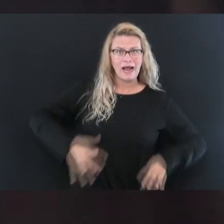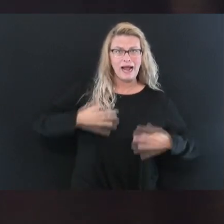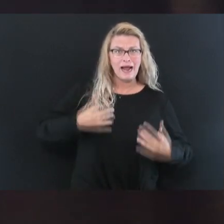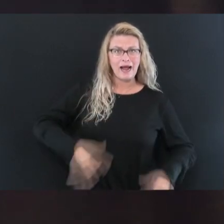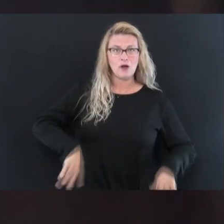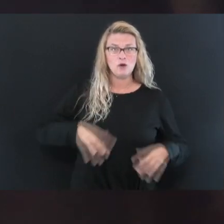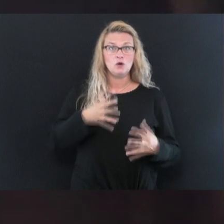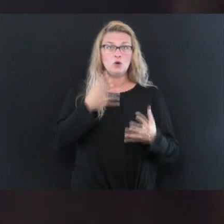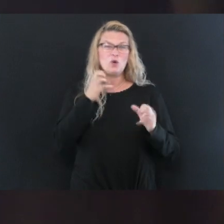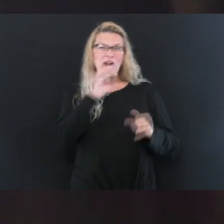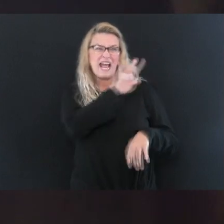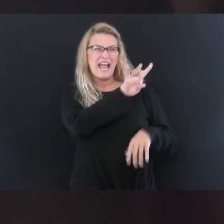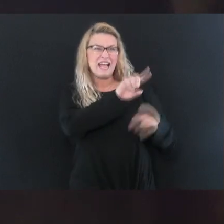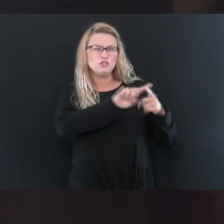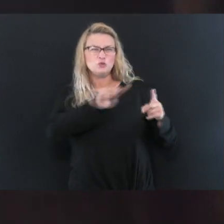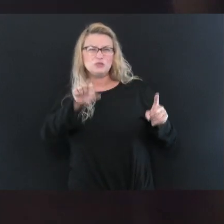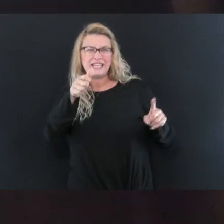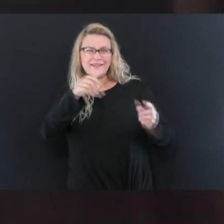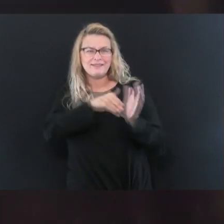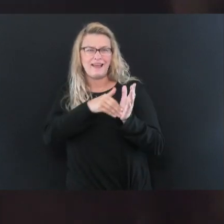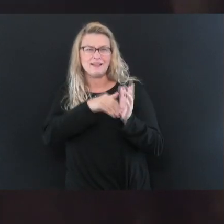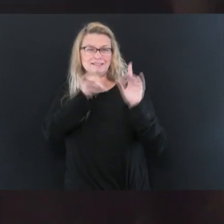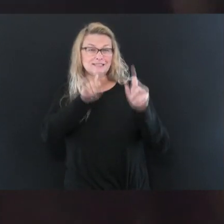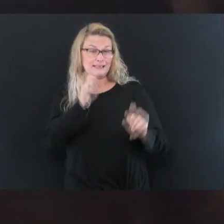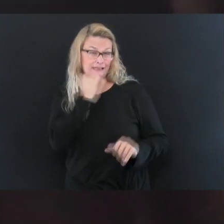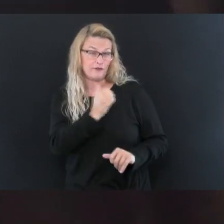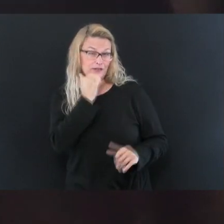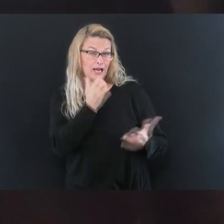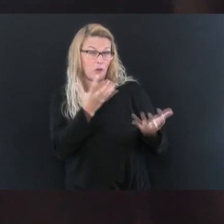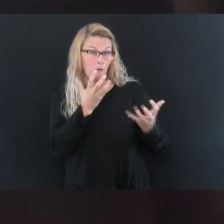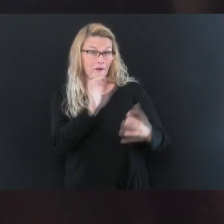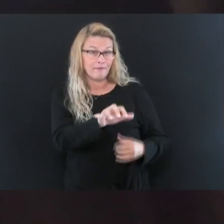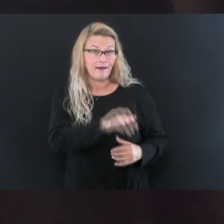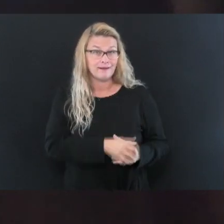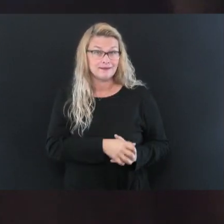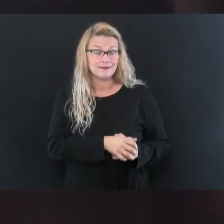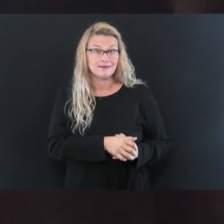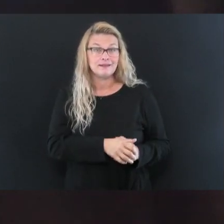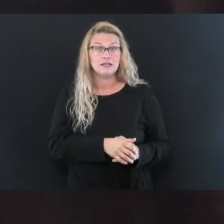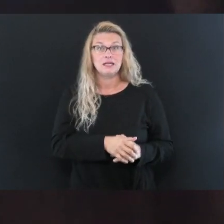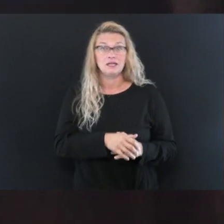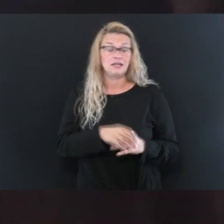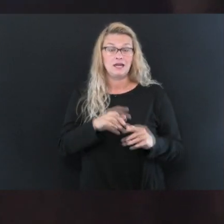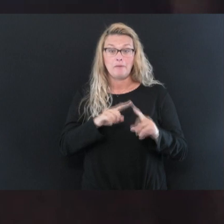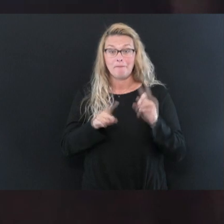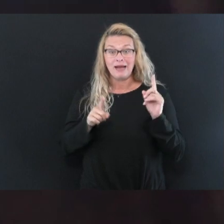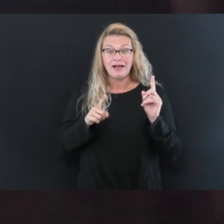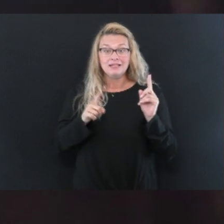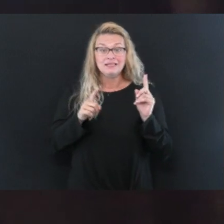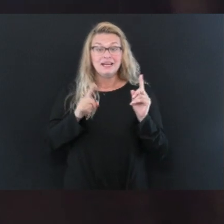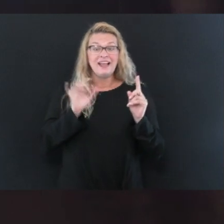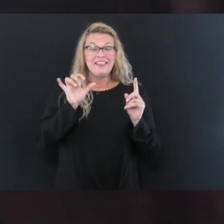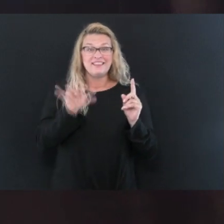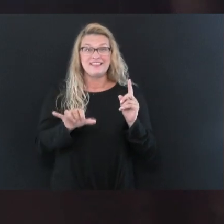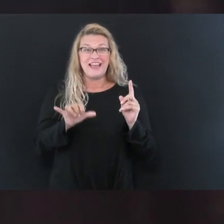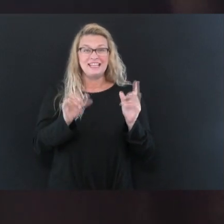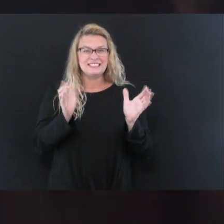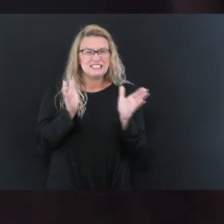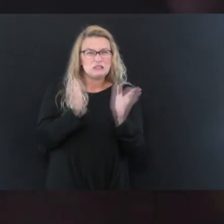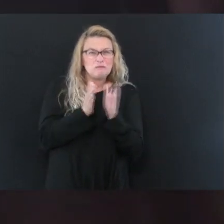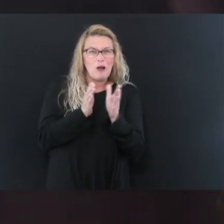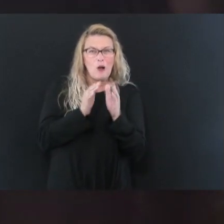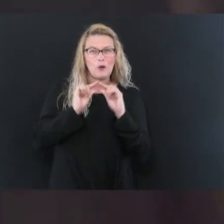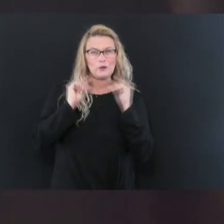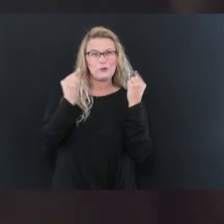to 10,000 tests every day, because we pointed out many times but it is the small group of people,